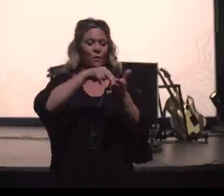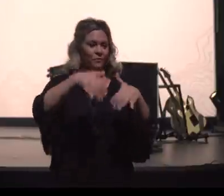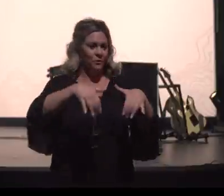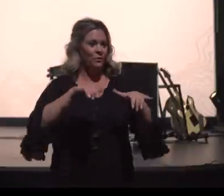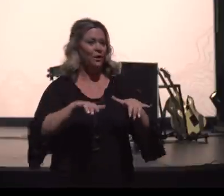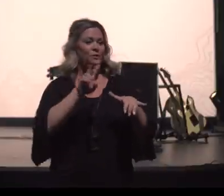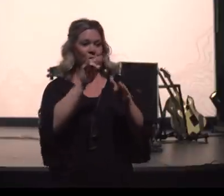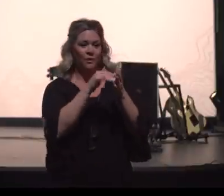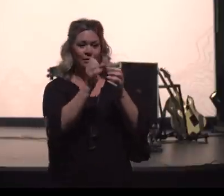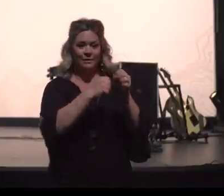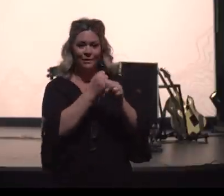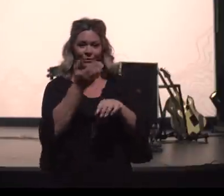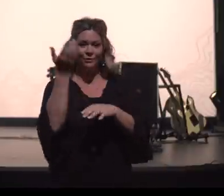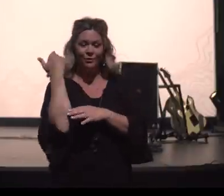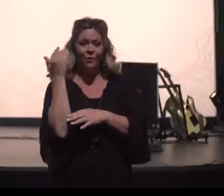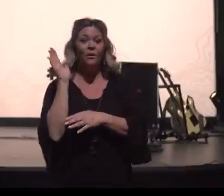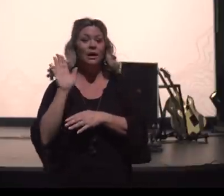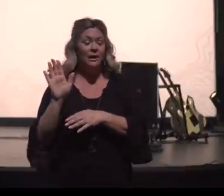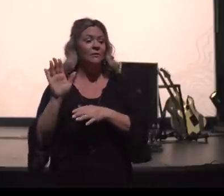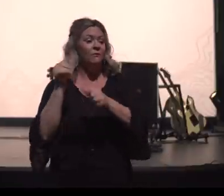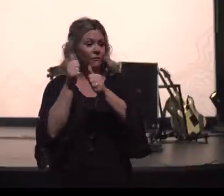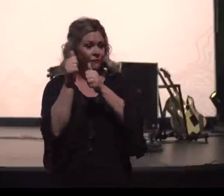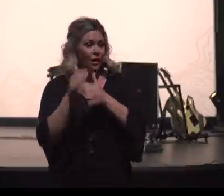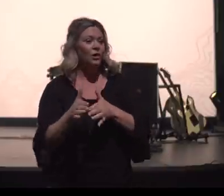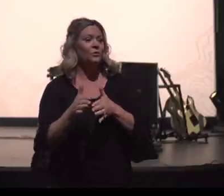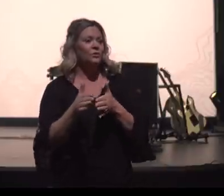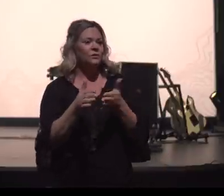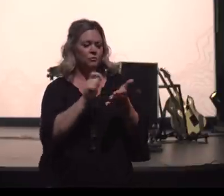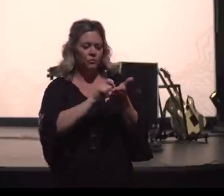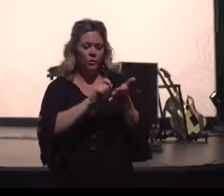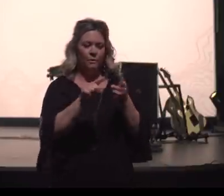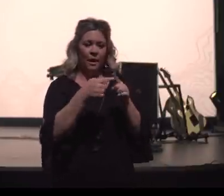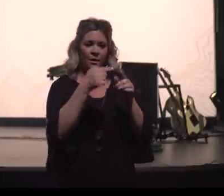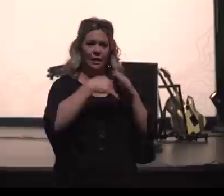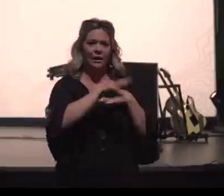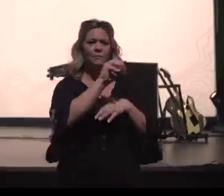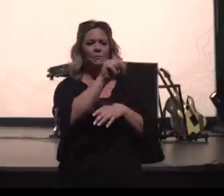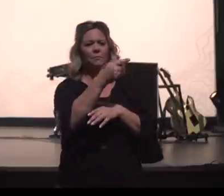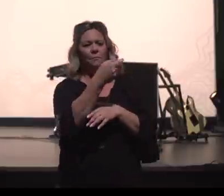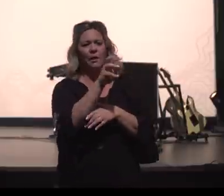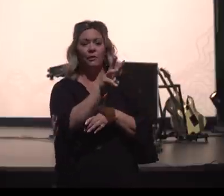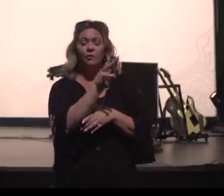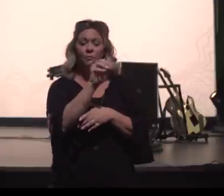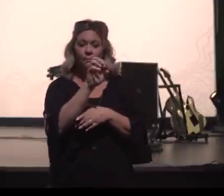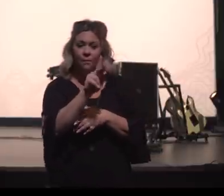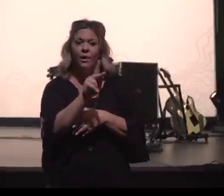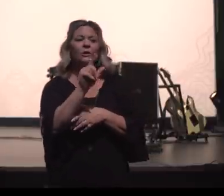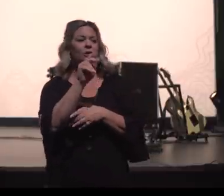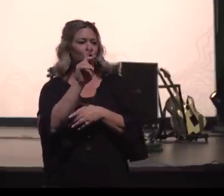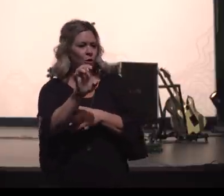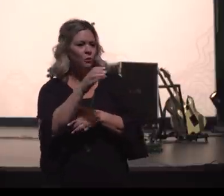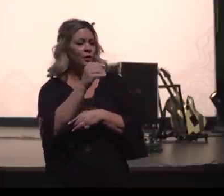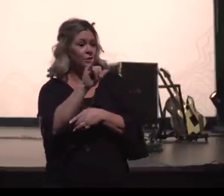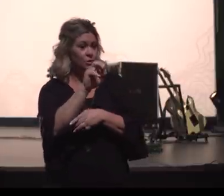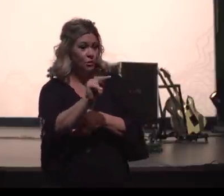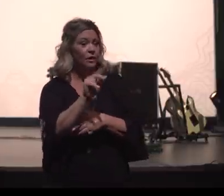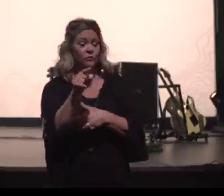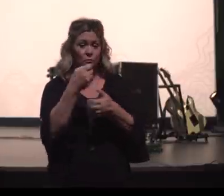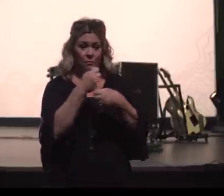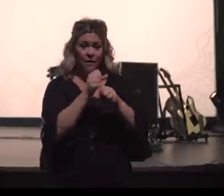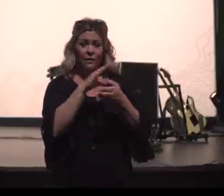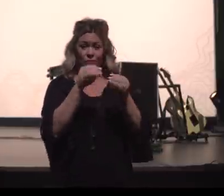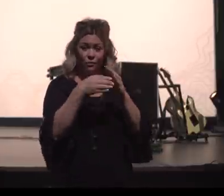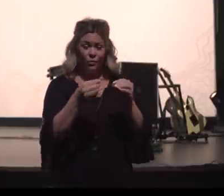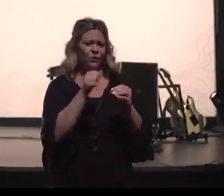his followers captured the story in the Gospels we have today, Matthew, Mark, Luke, and John. And if you were making up a story, you